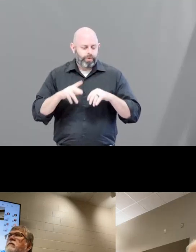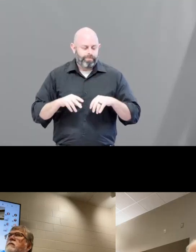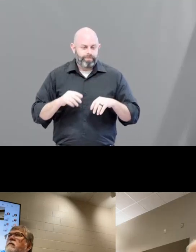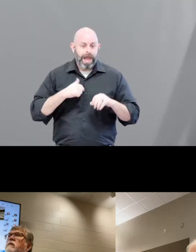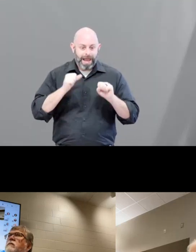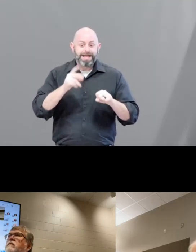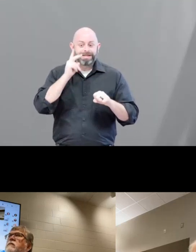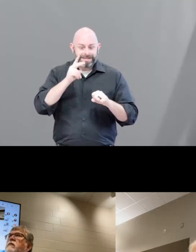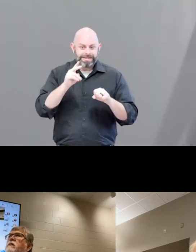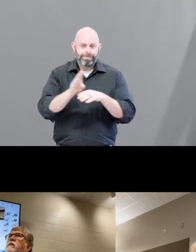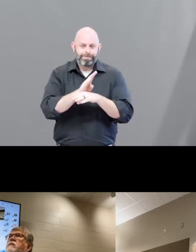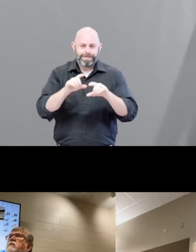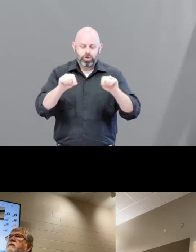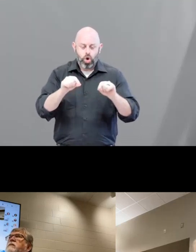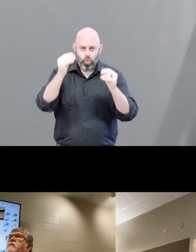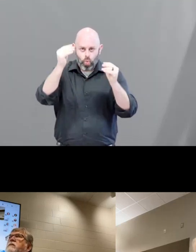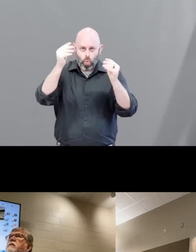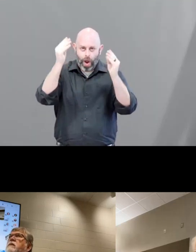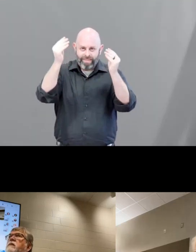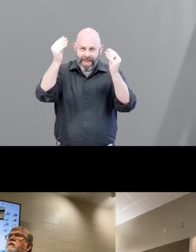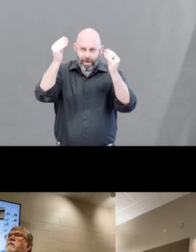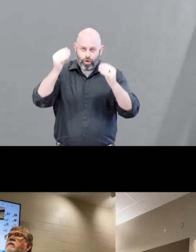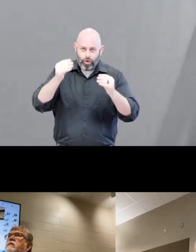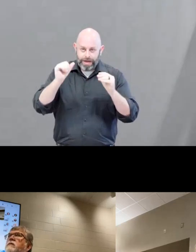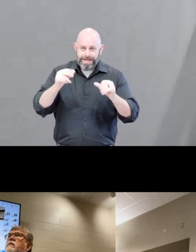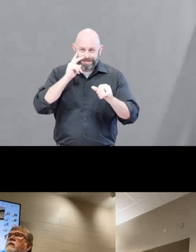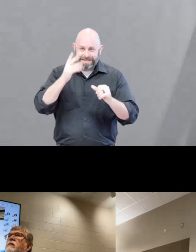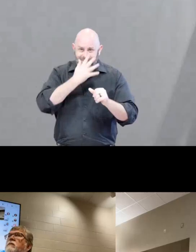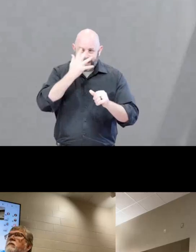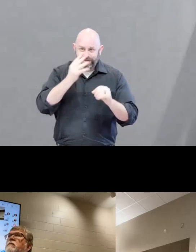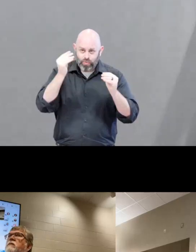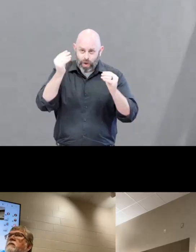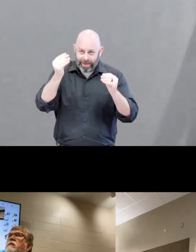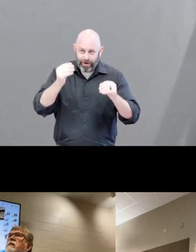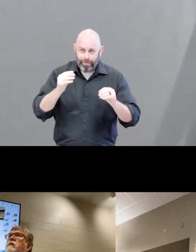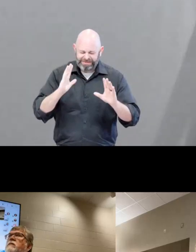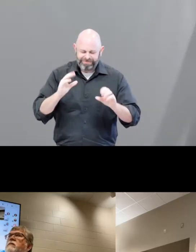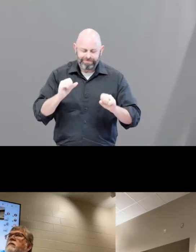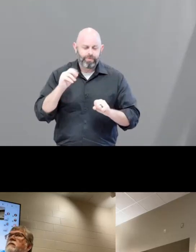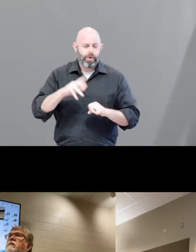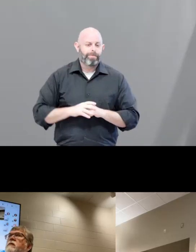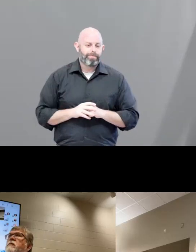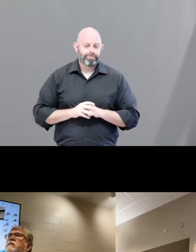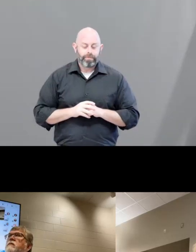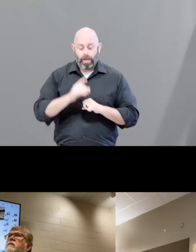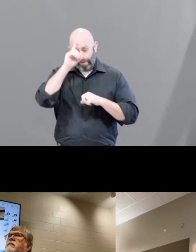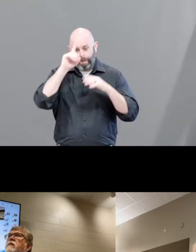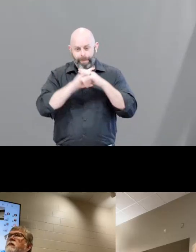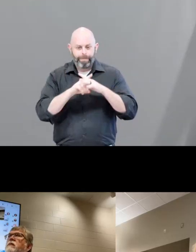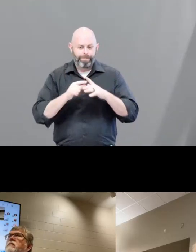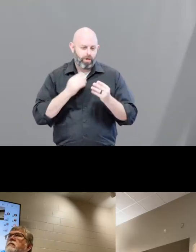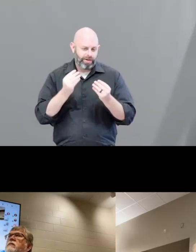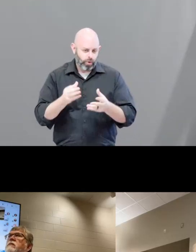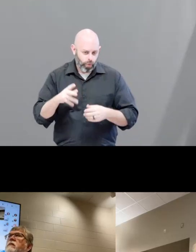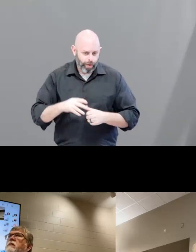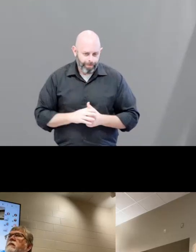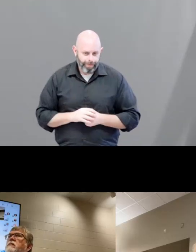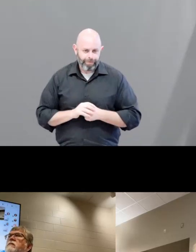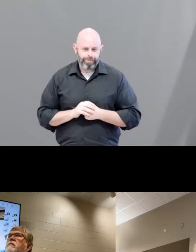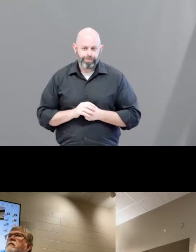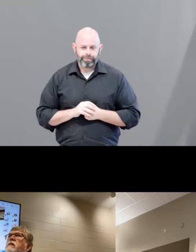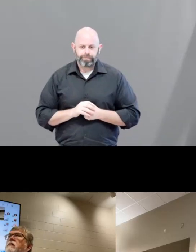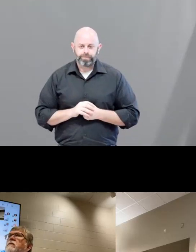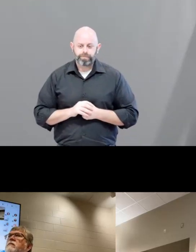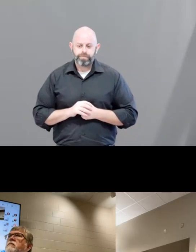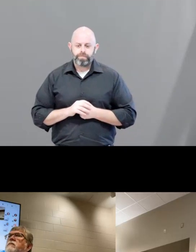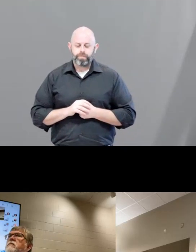I can see his business card. I can see his face, but, all right. If it comes to me, I'll share it. Oh, that's All okay.